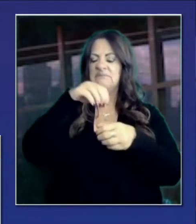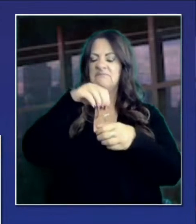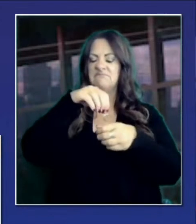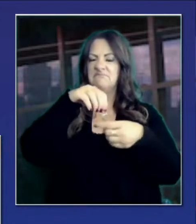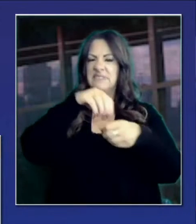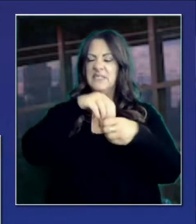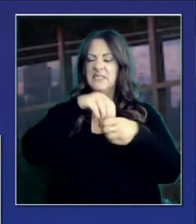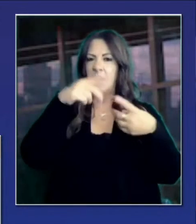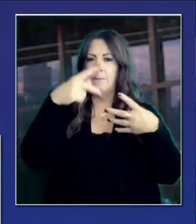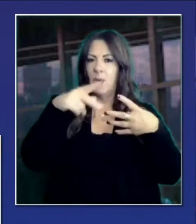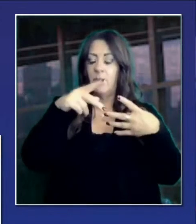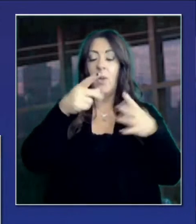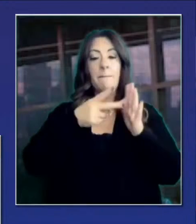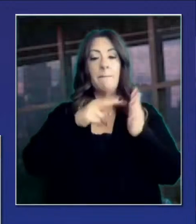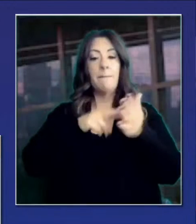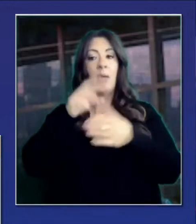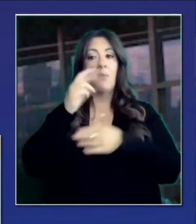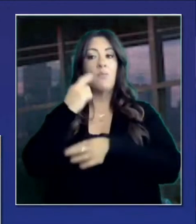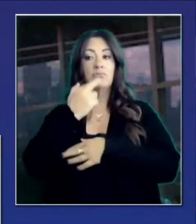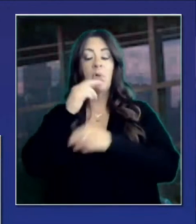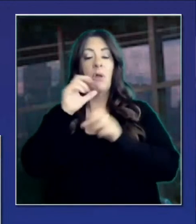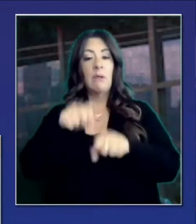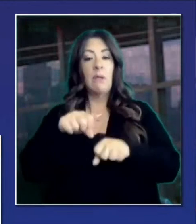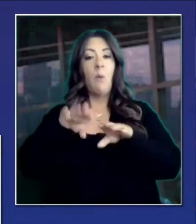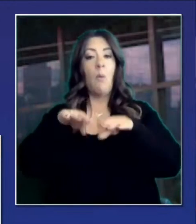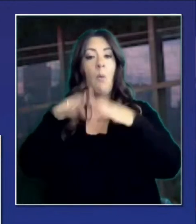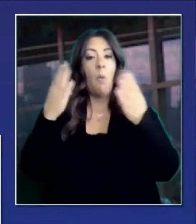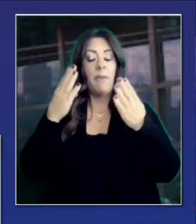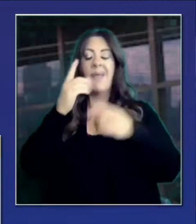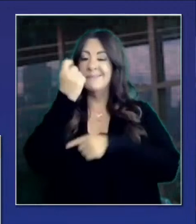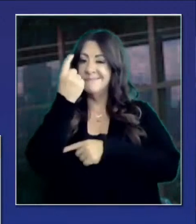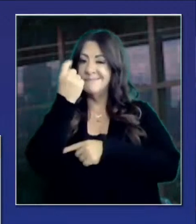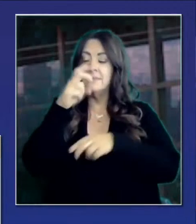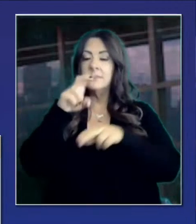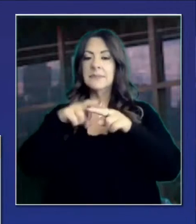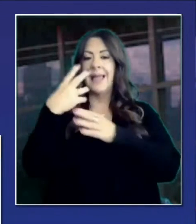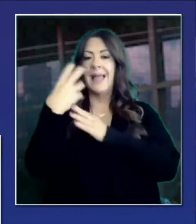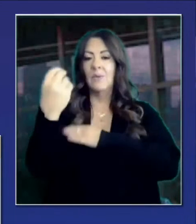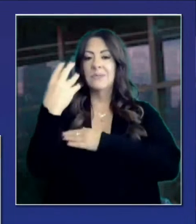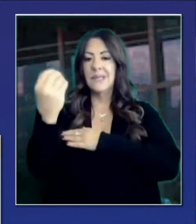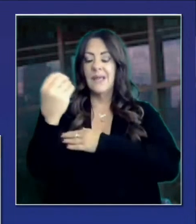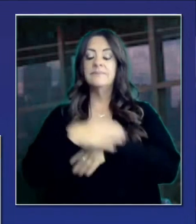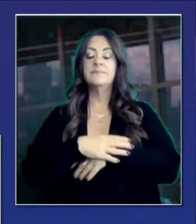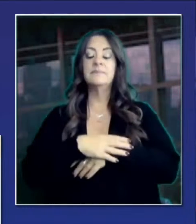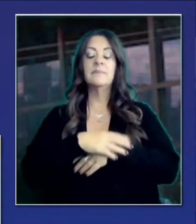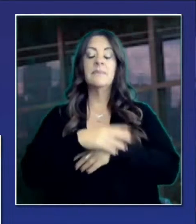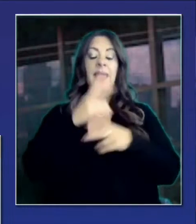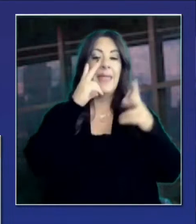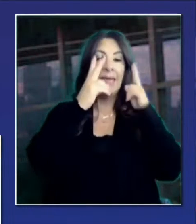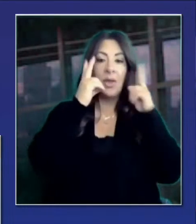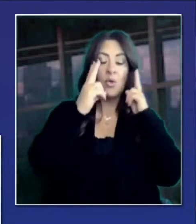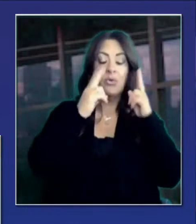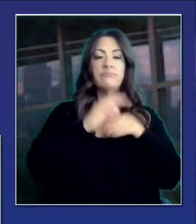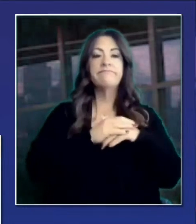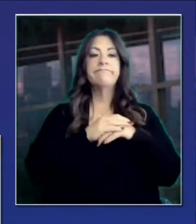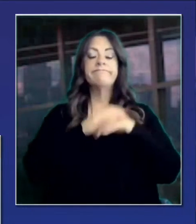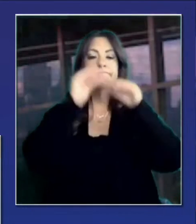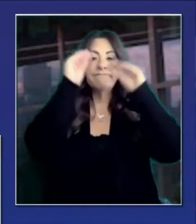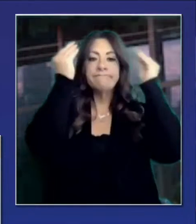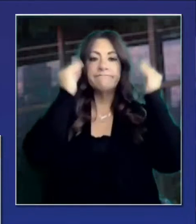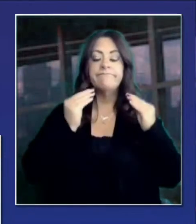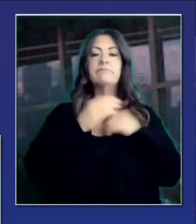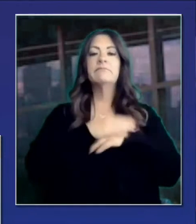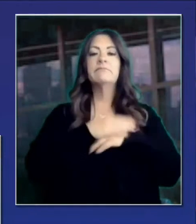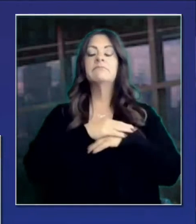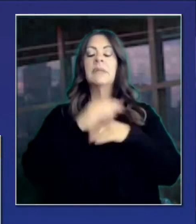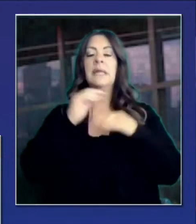can open for outdoor dining with modifications, nail hair salons can open with modifications, certain youth sports